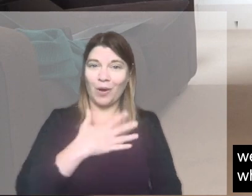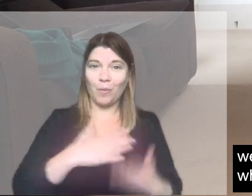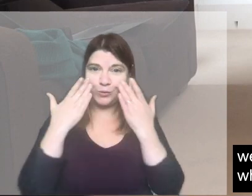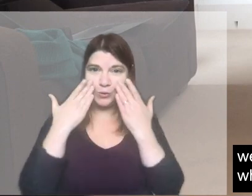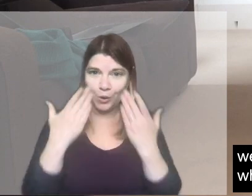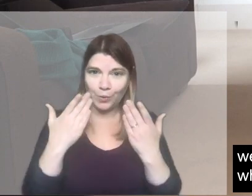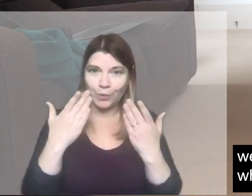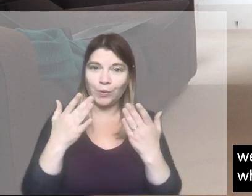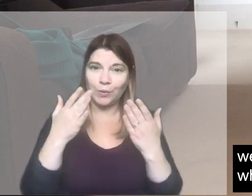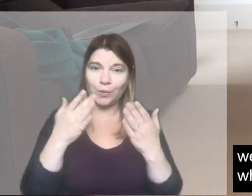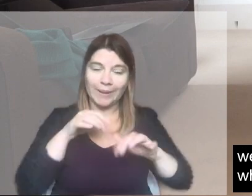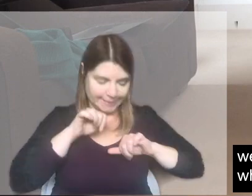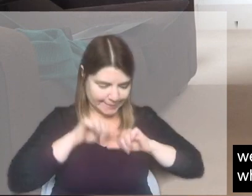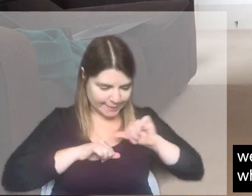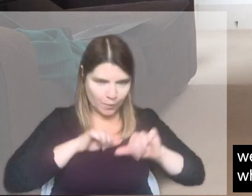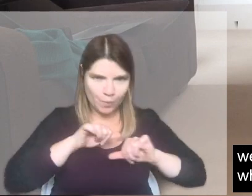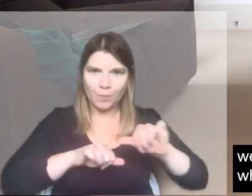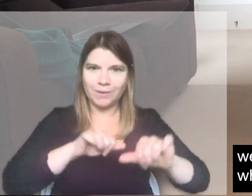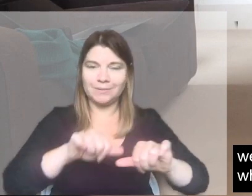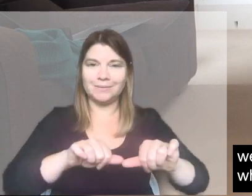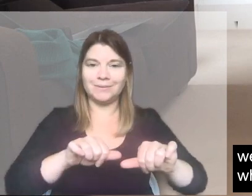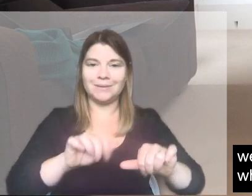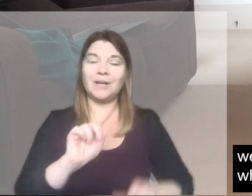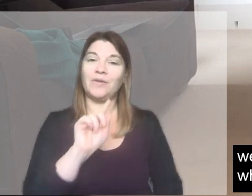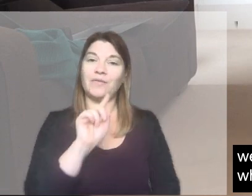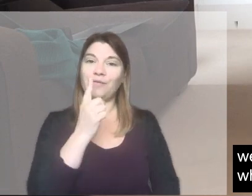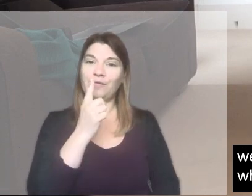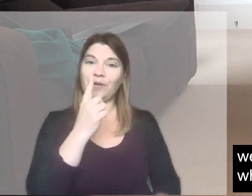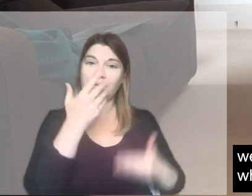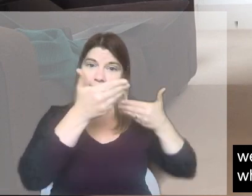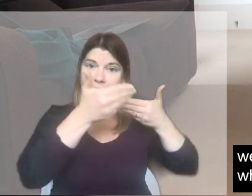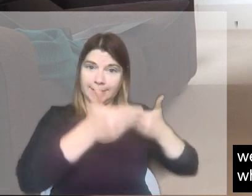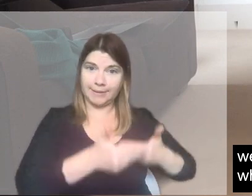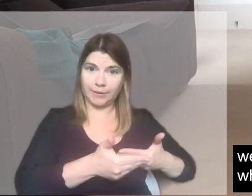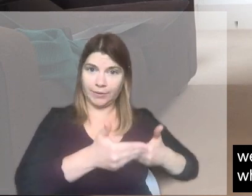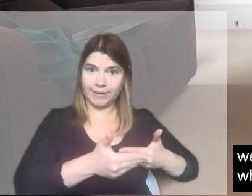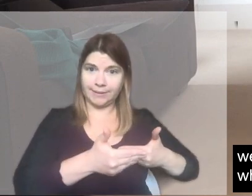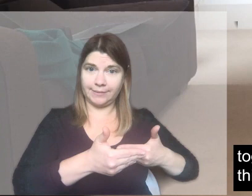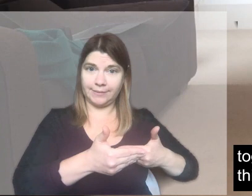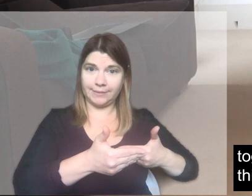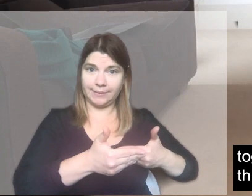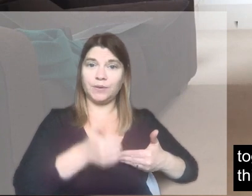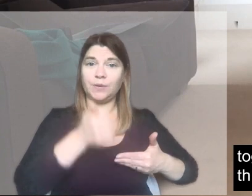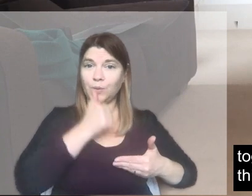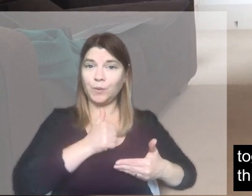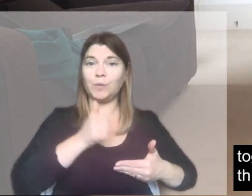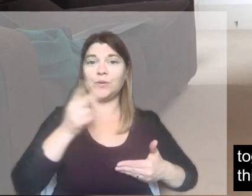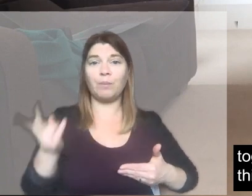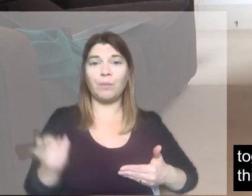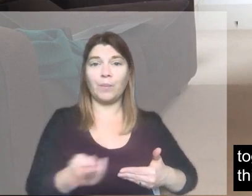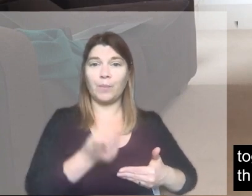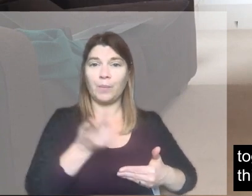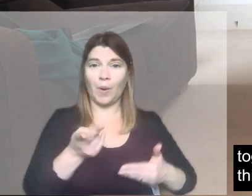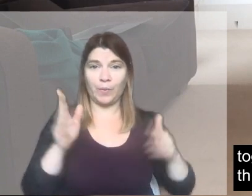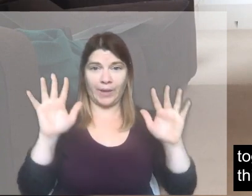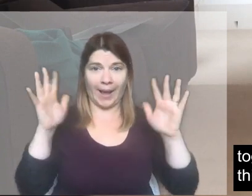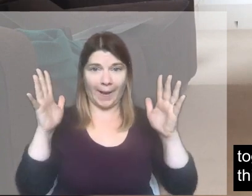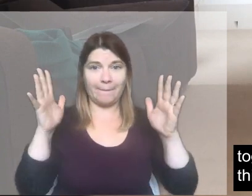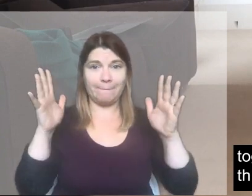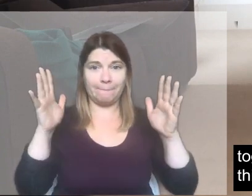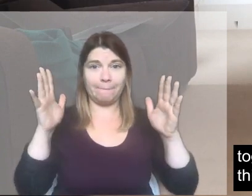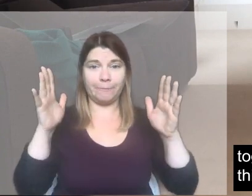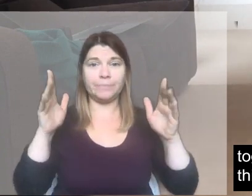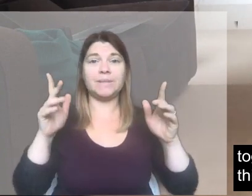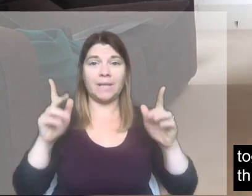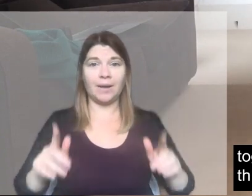before we get onto that. So this first section, when we're swinging both of our arms together, I'm going to call both.